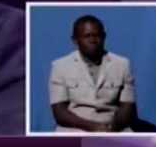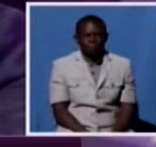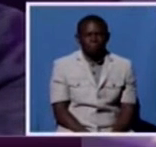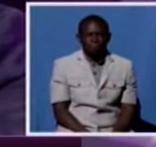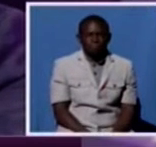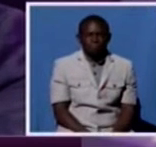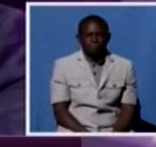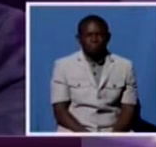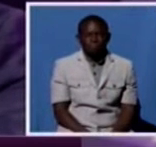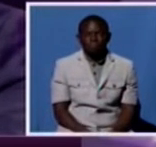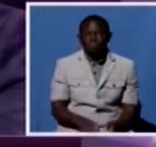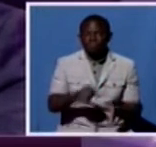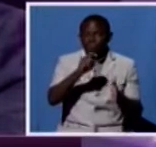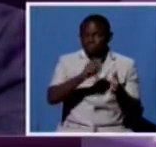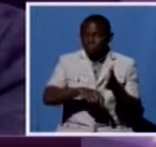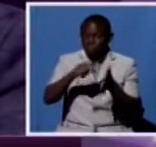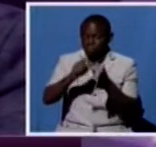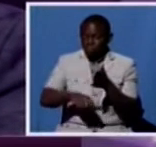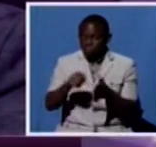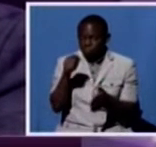the toolkits,